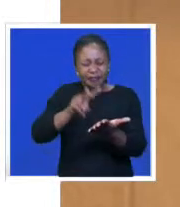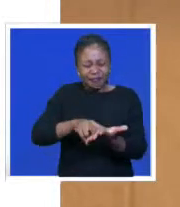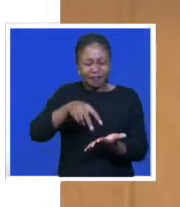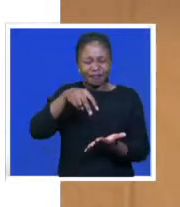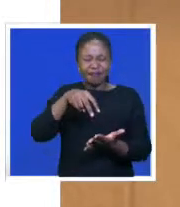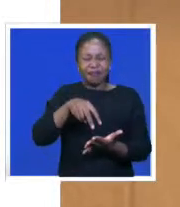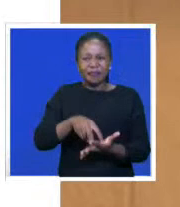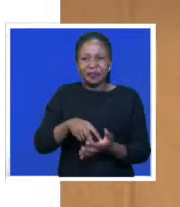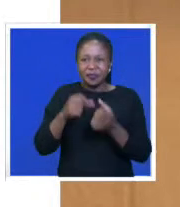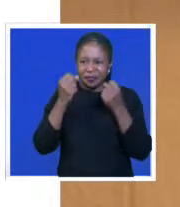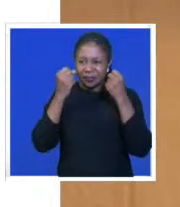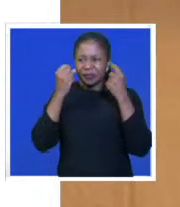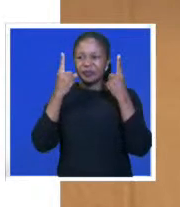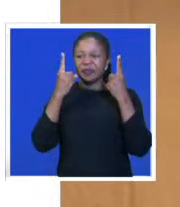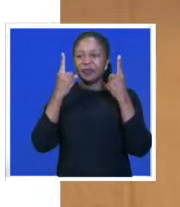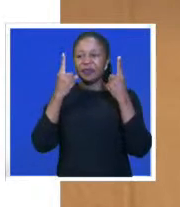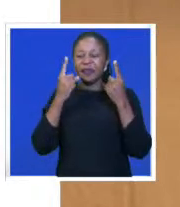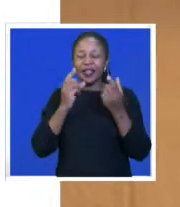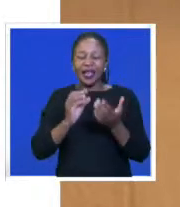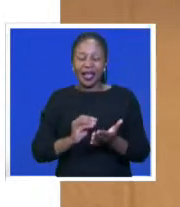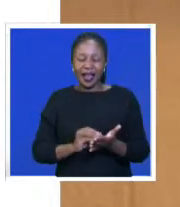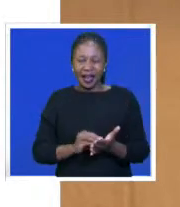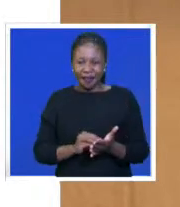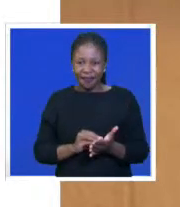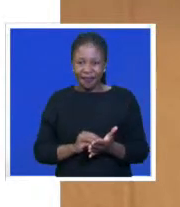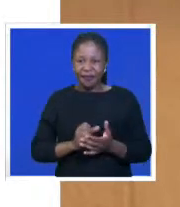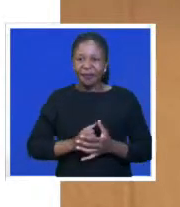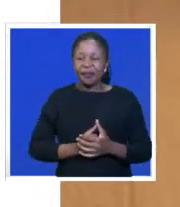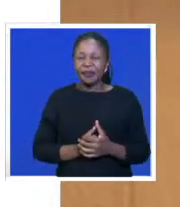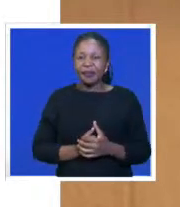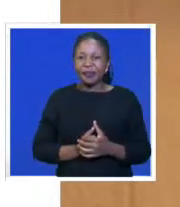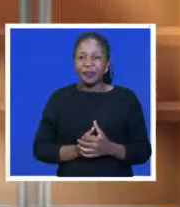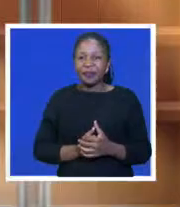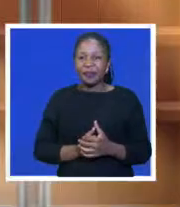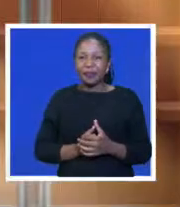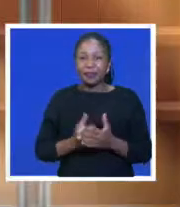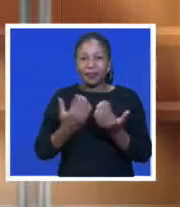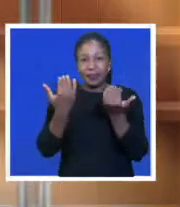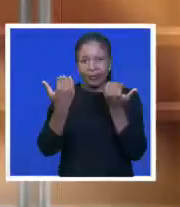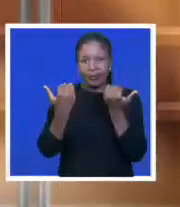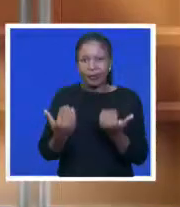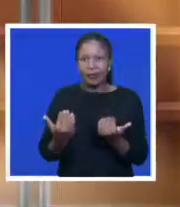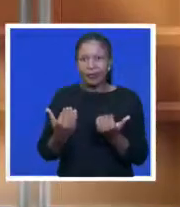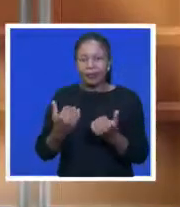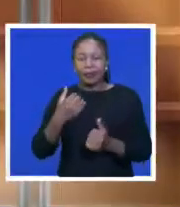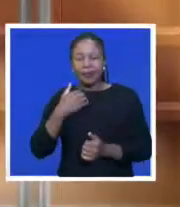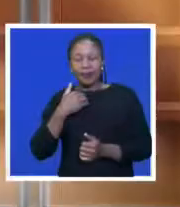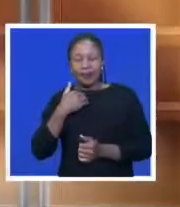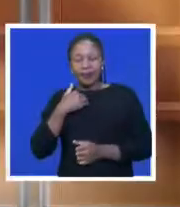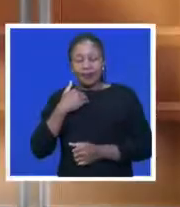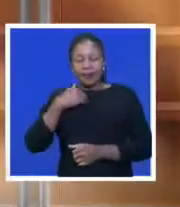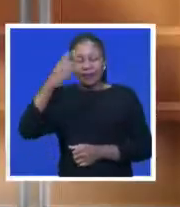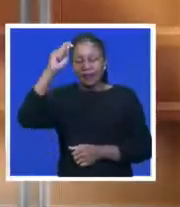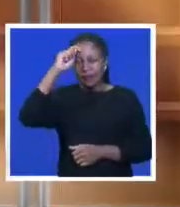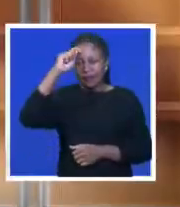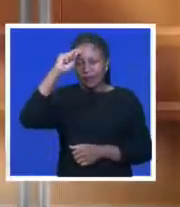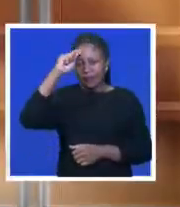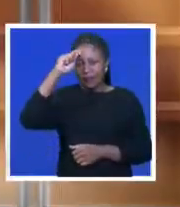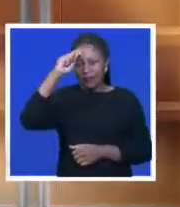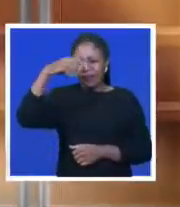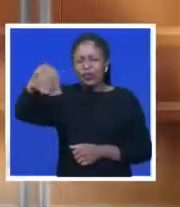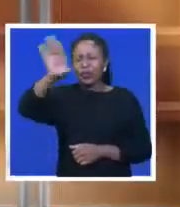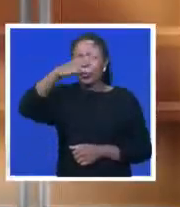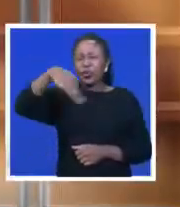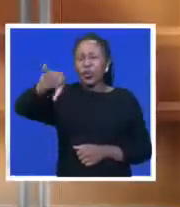learner at home, I'm sure that you or your friends have at one point used clay